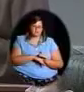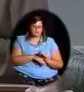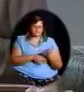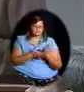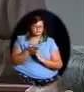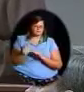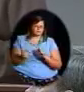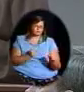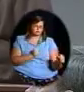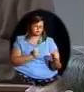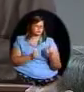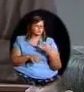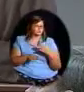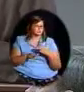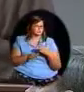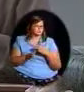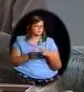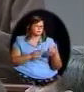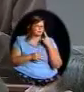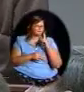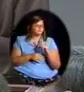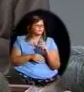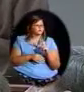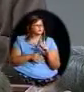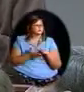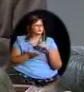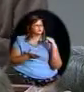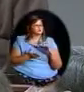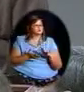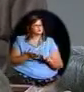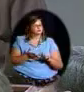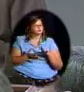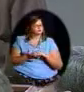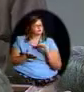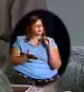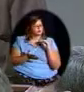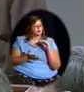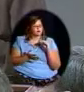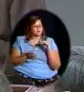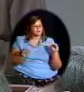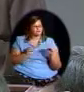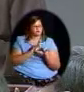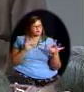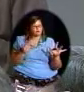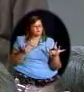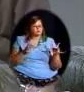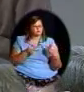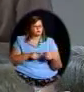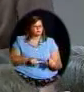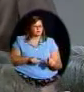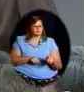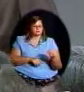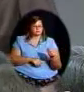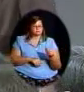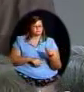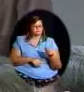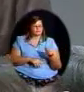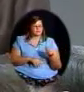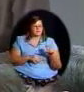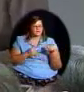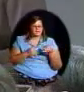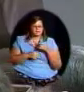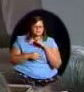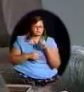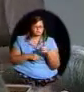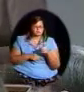strategic plan for student learning and to give you an overview and some specifics related to that strategic plan. This is really